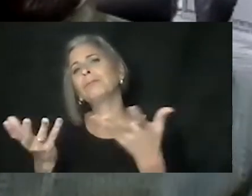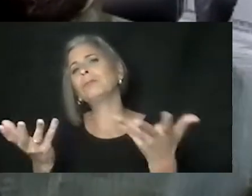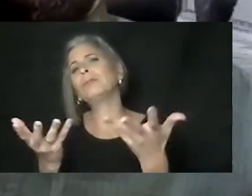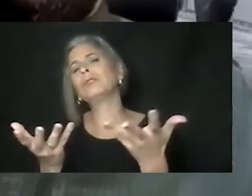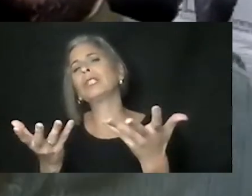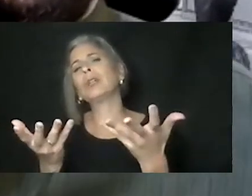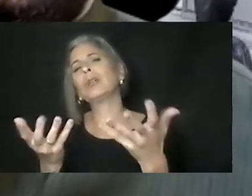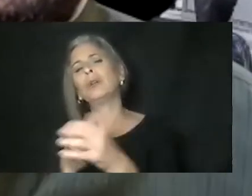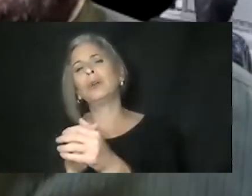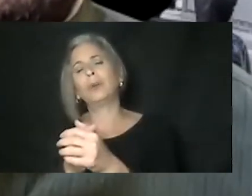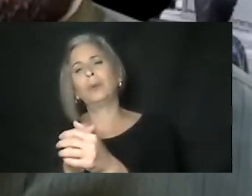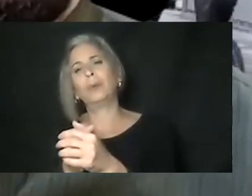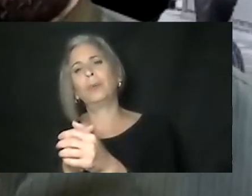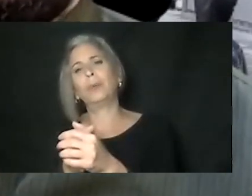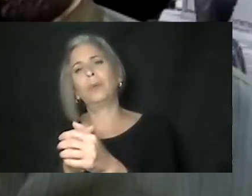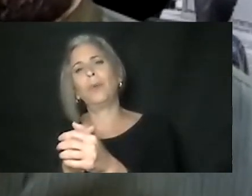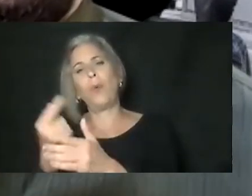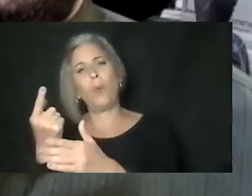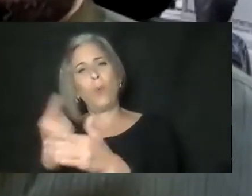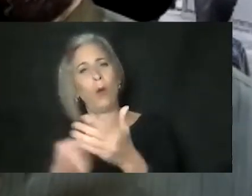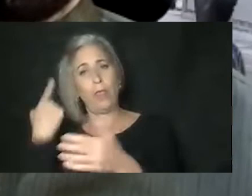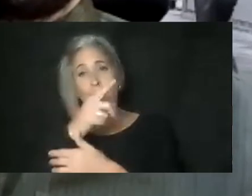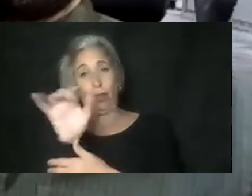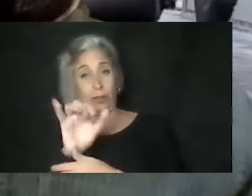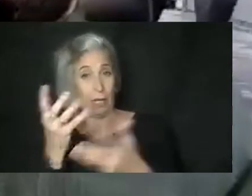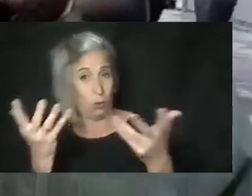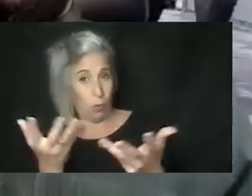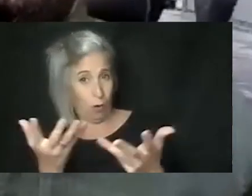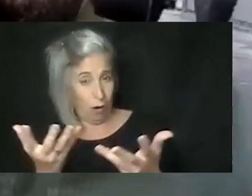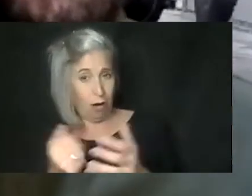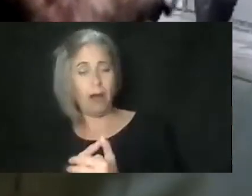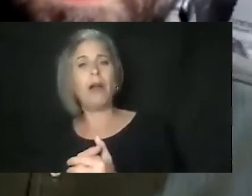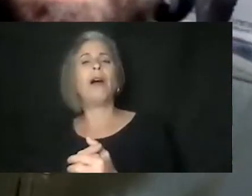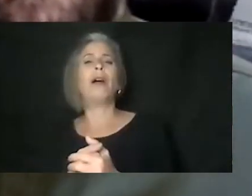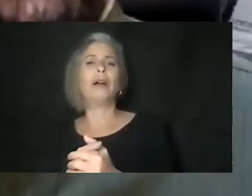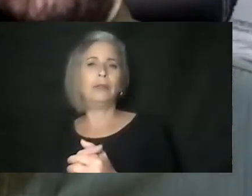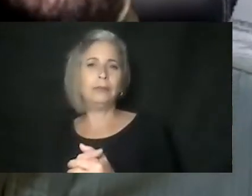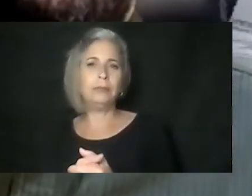what that would entail and sort of